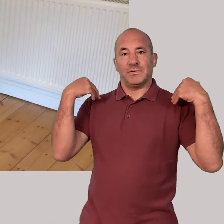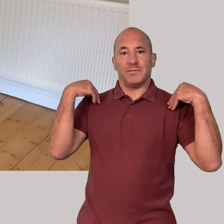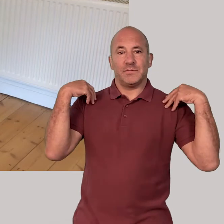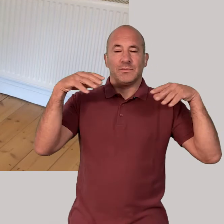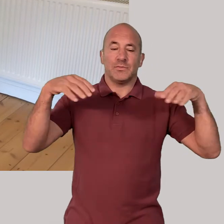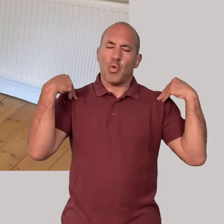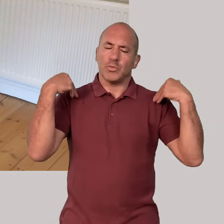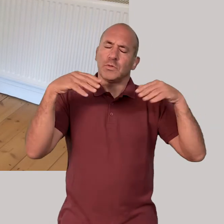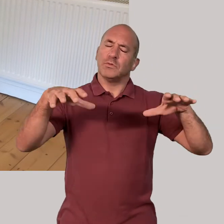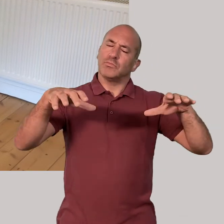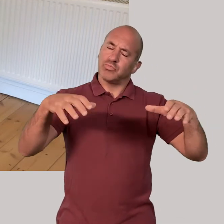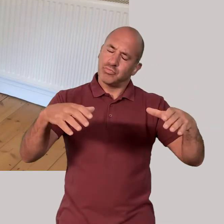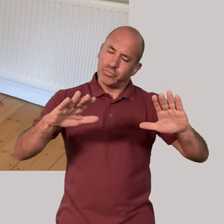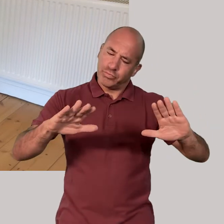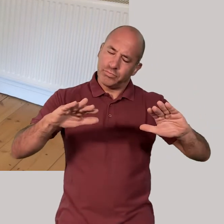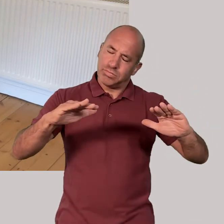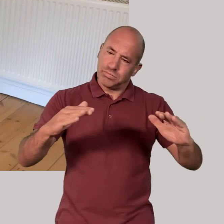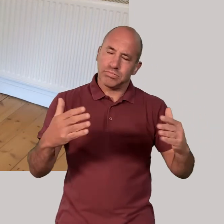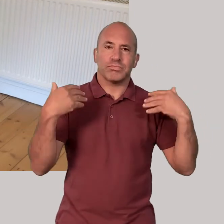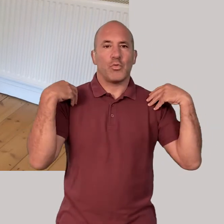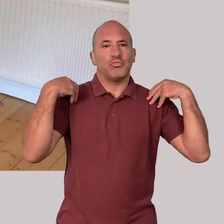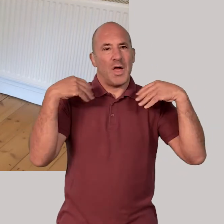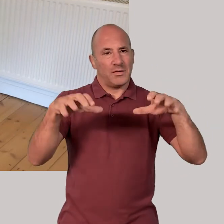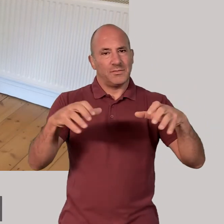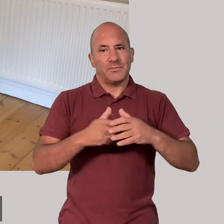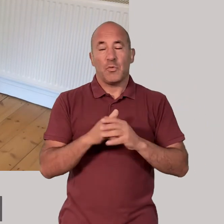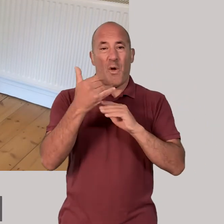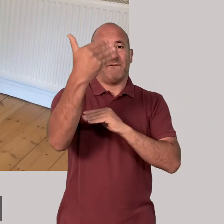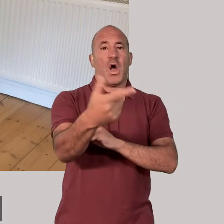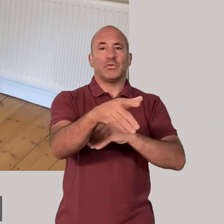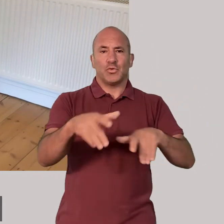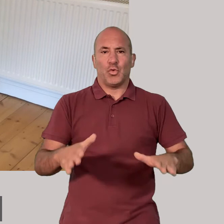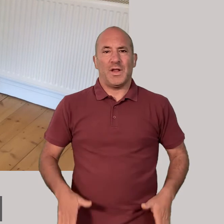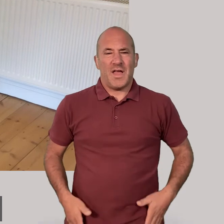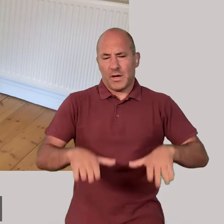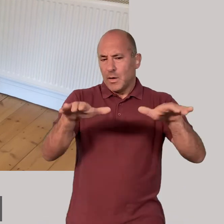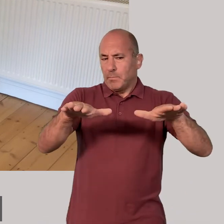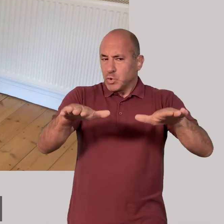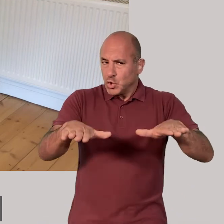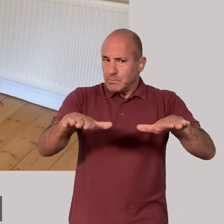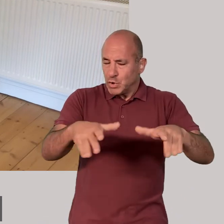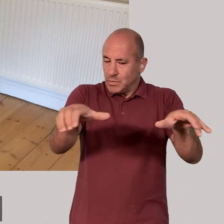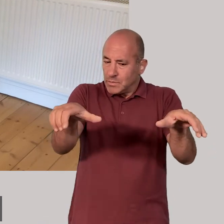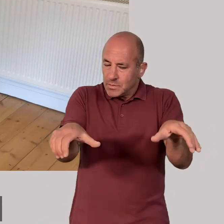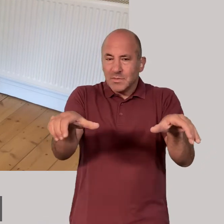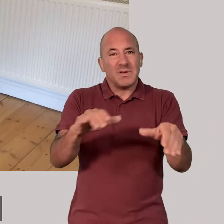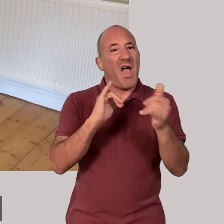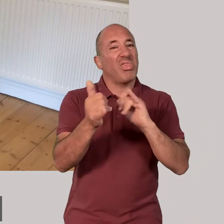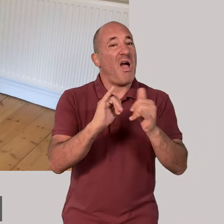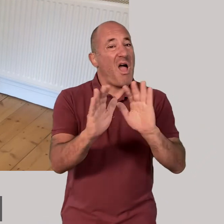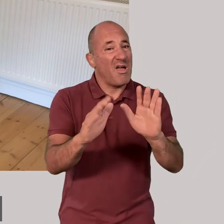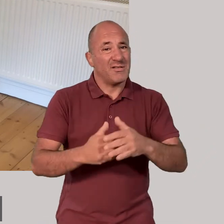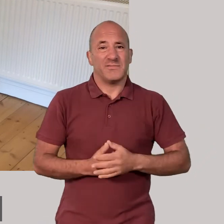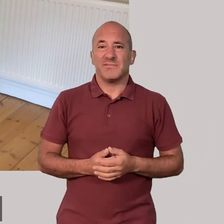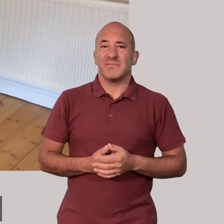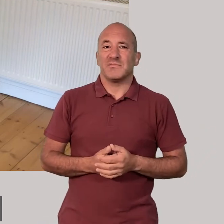by encouraging some relaxation in the shoulders. You might be in front, gently showing how